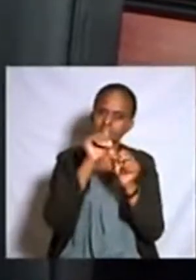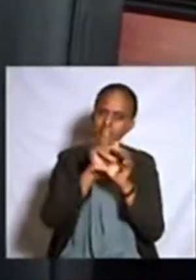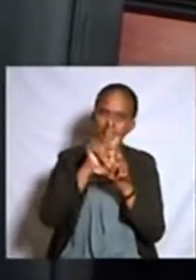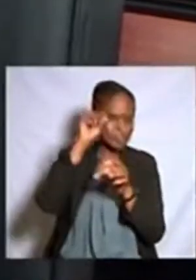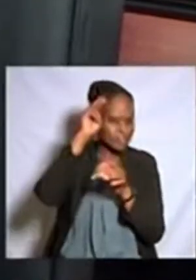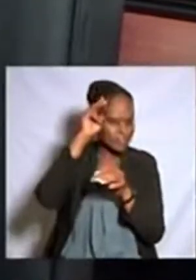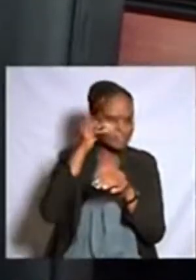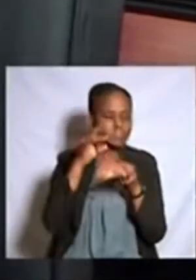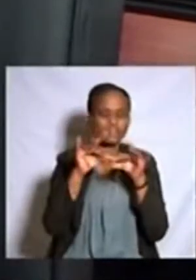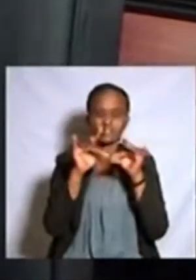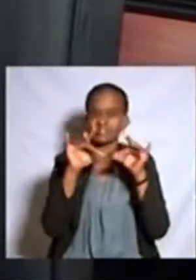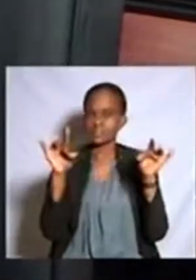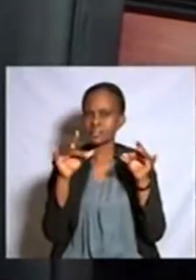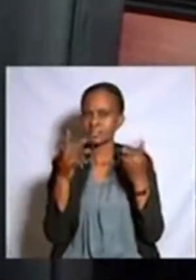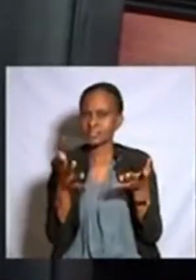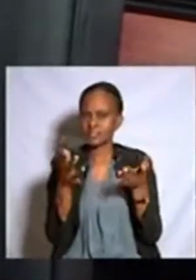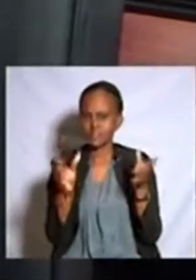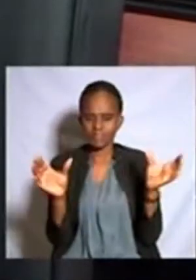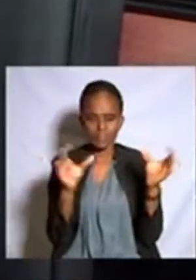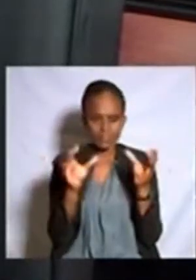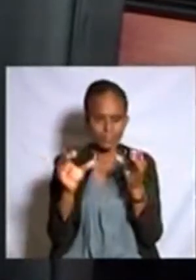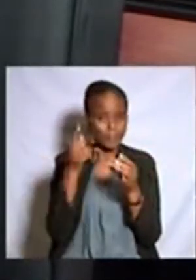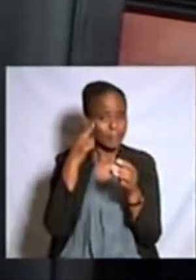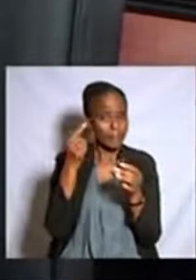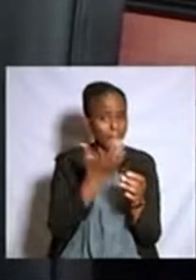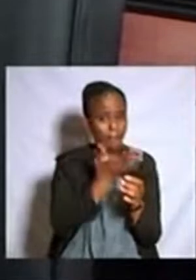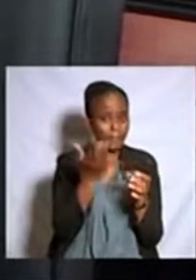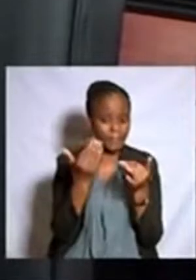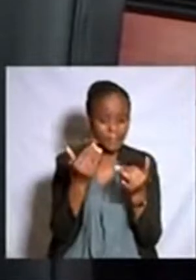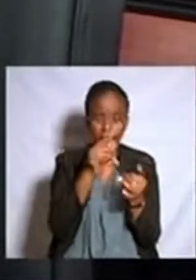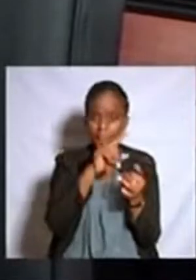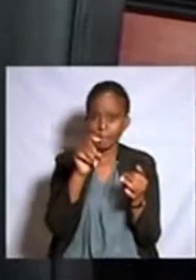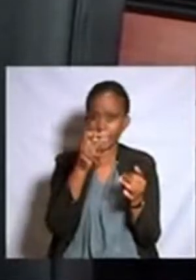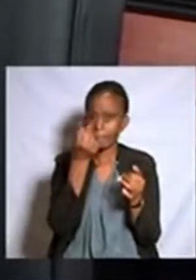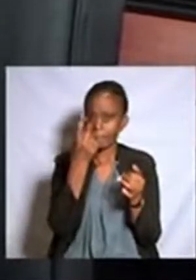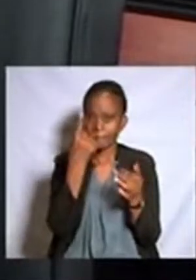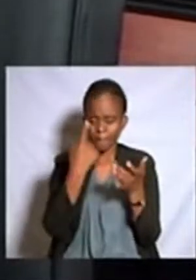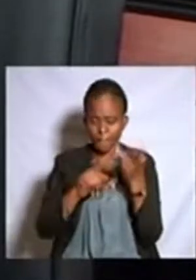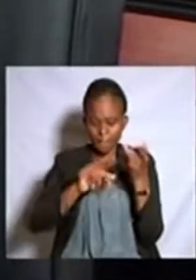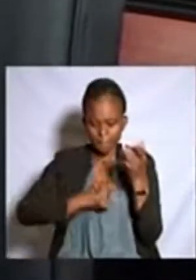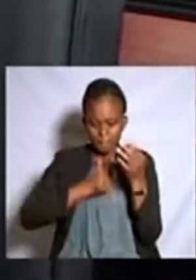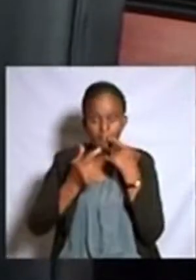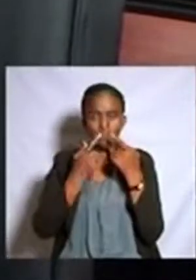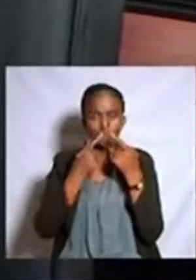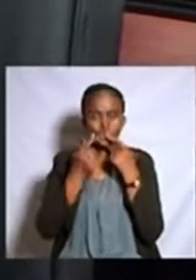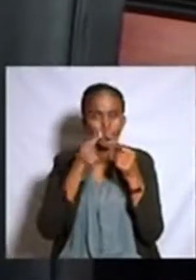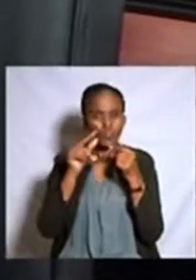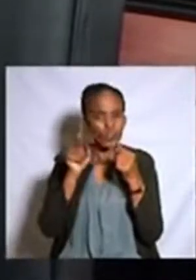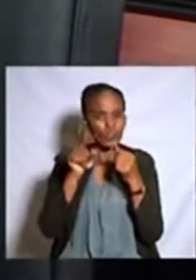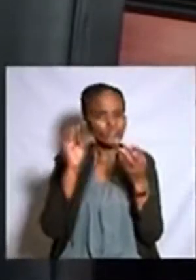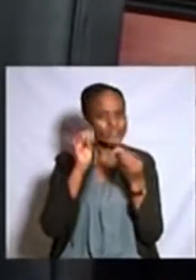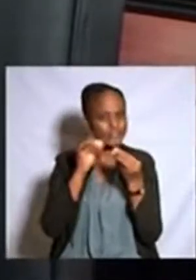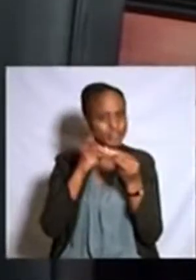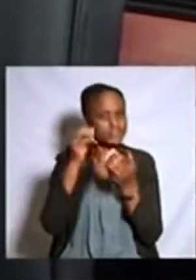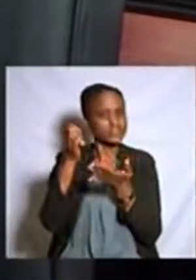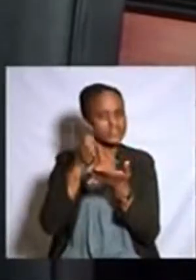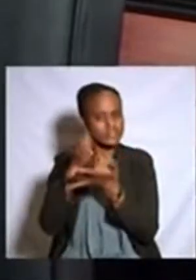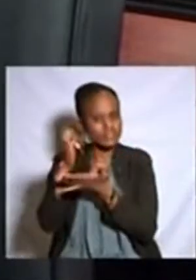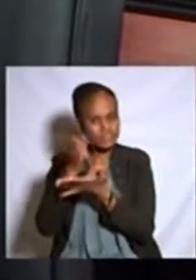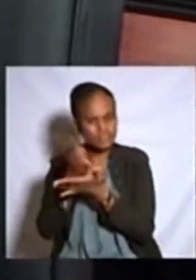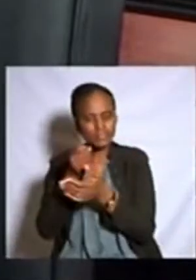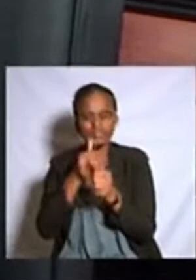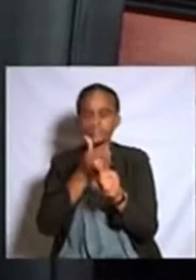Lands or the councils. So for the 111 which we spoke about, I think it took a lot of engagement, a lot of